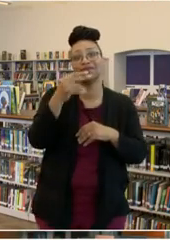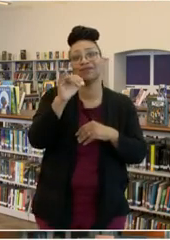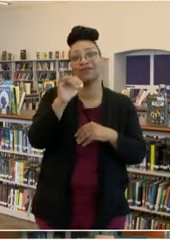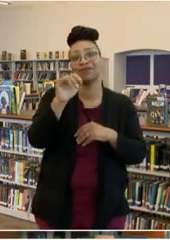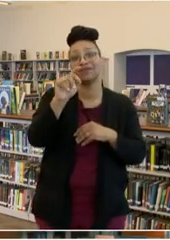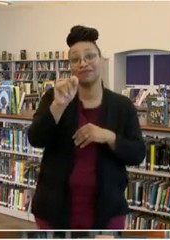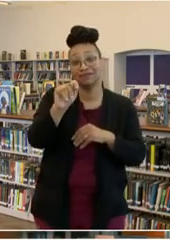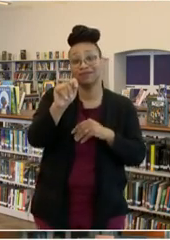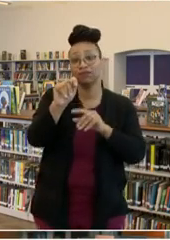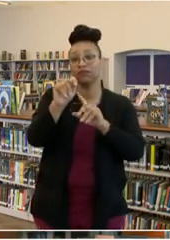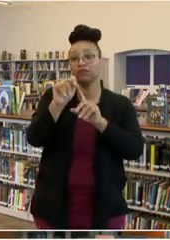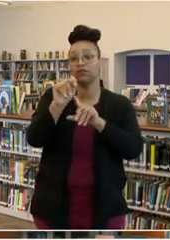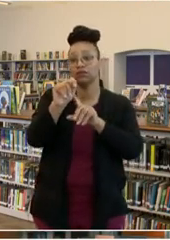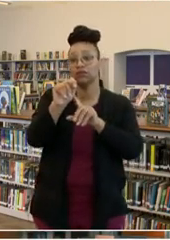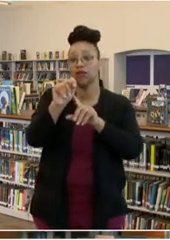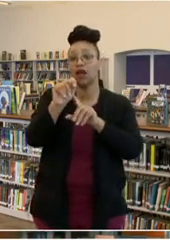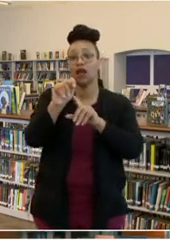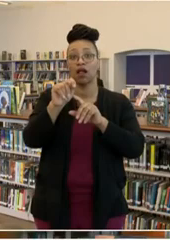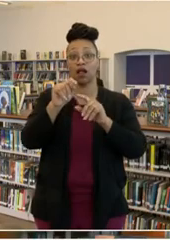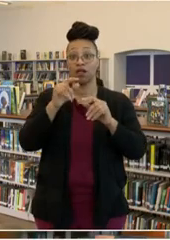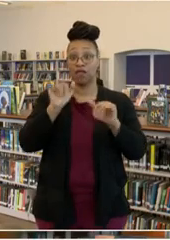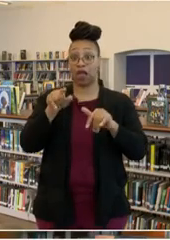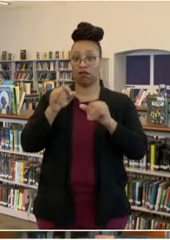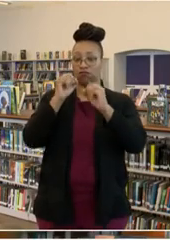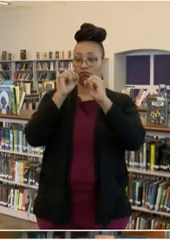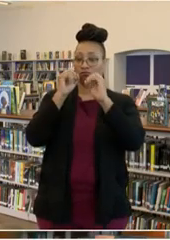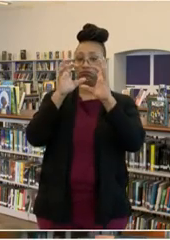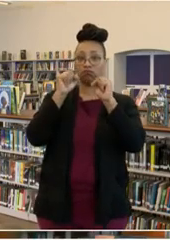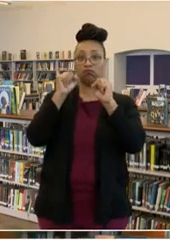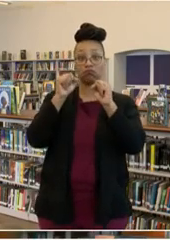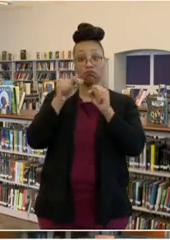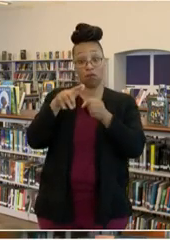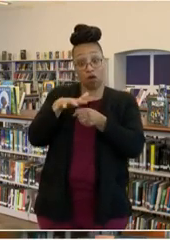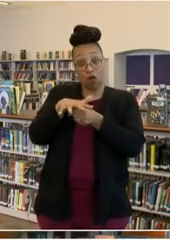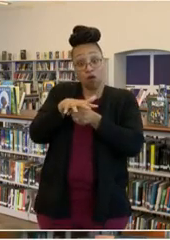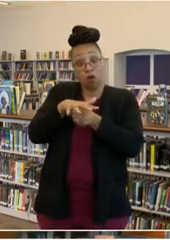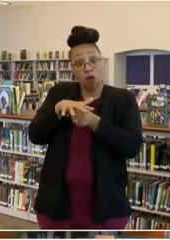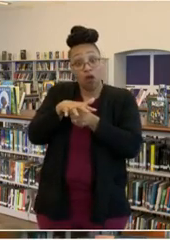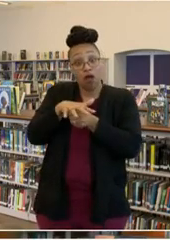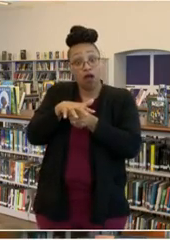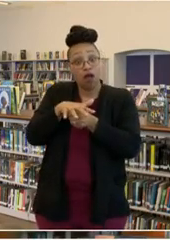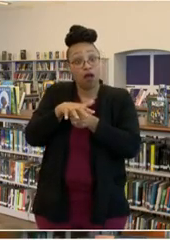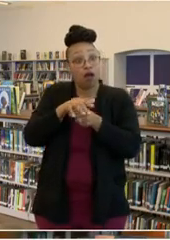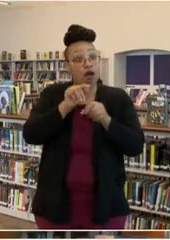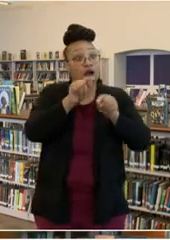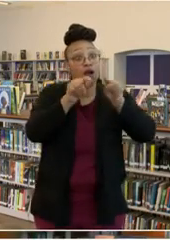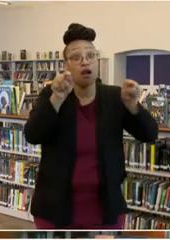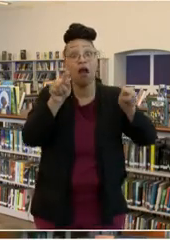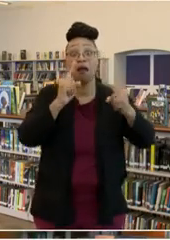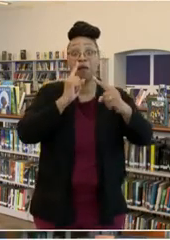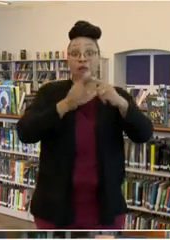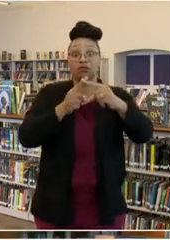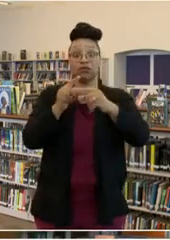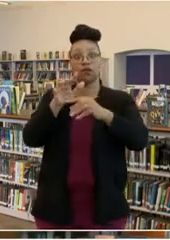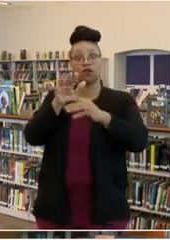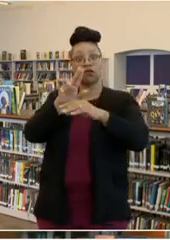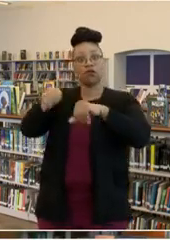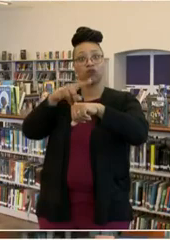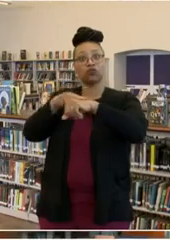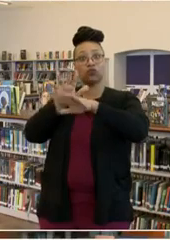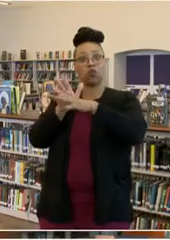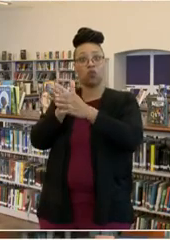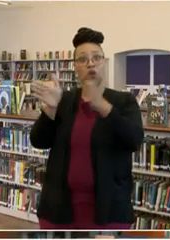we're getting for this investment. We didn't just sign one contract to say tutoring should exist in one way. We are working